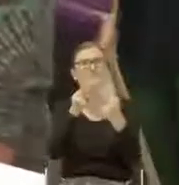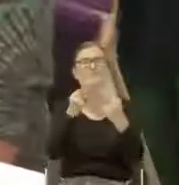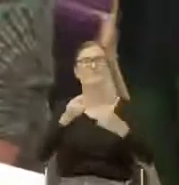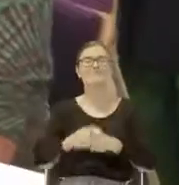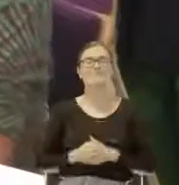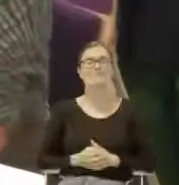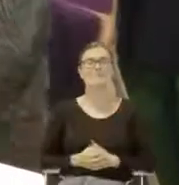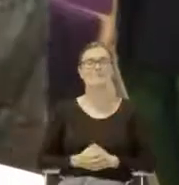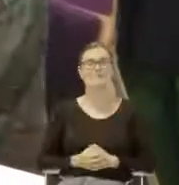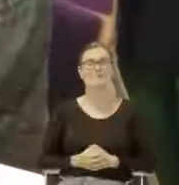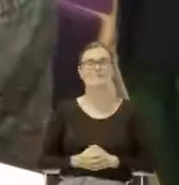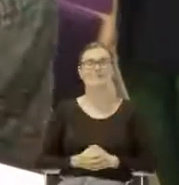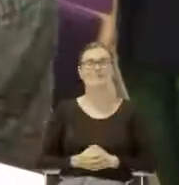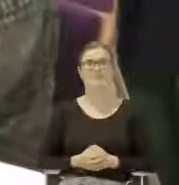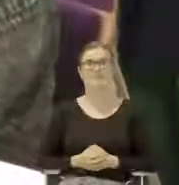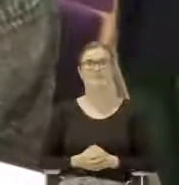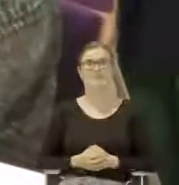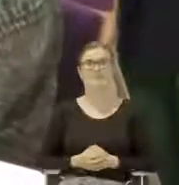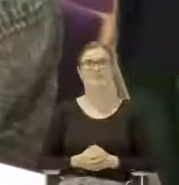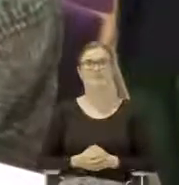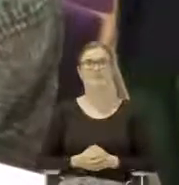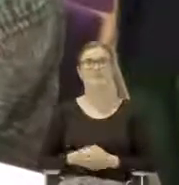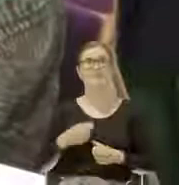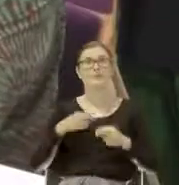I hope you have all heard your inputs are required.